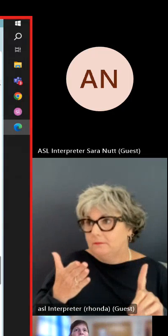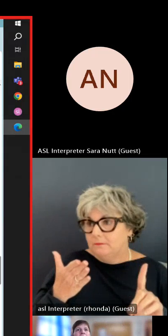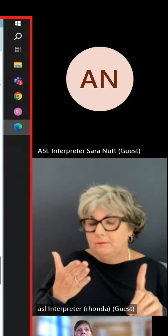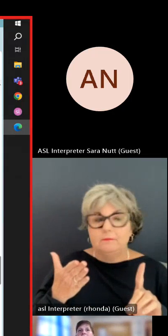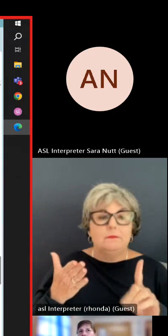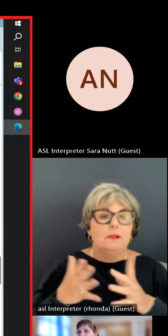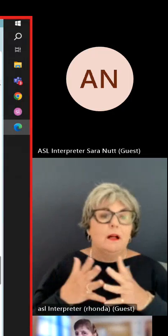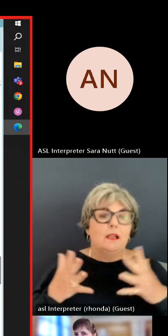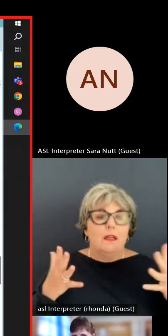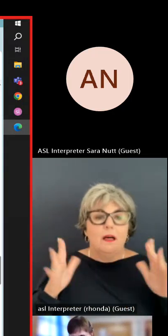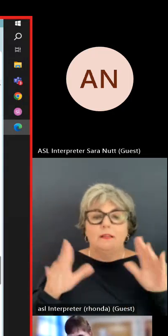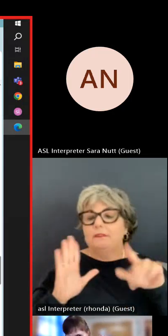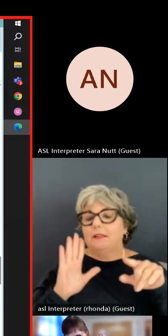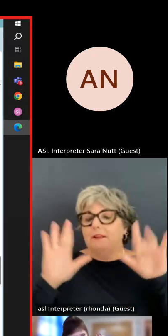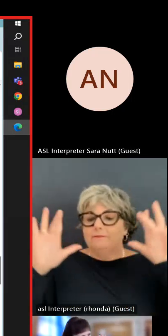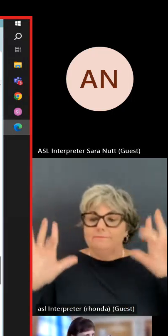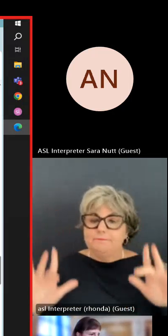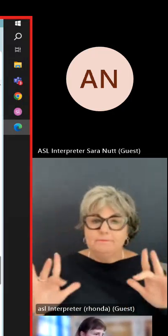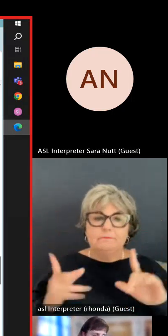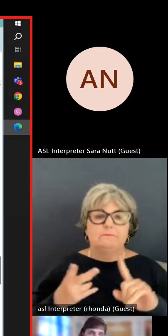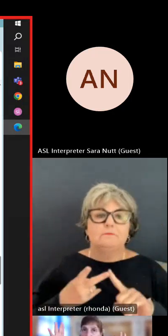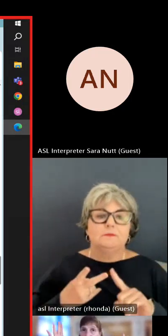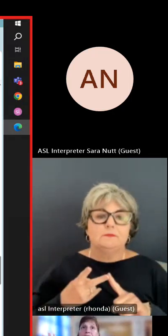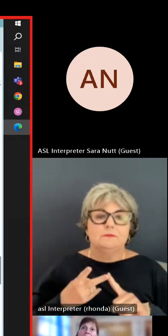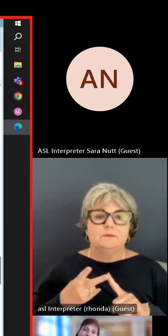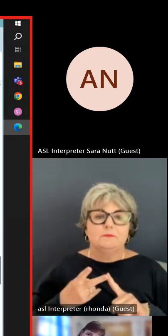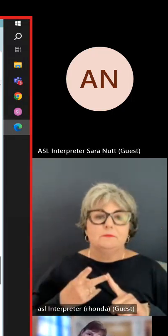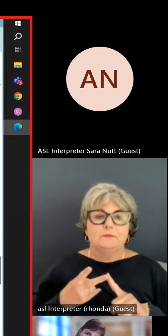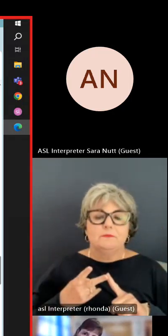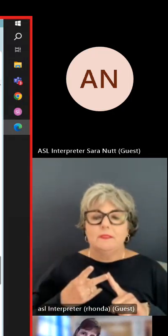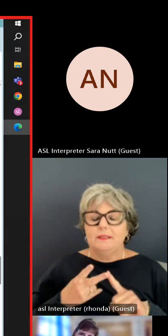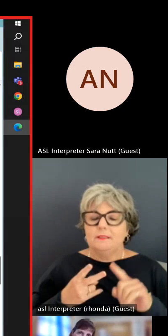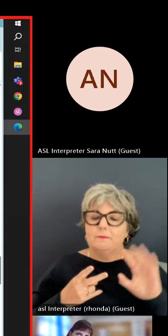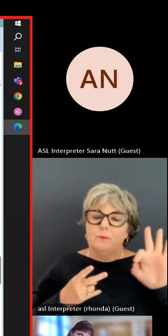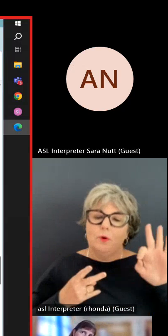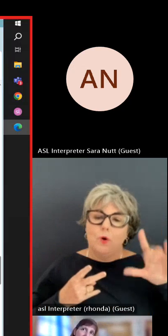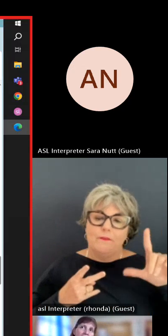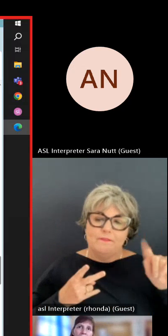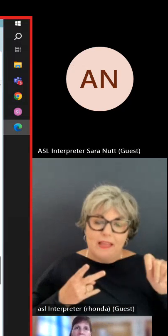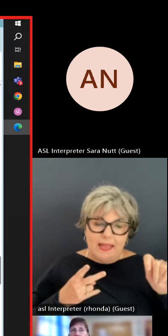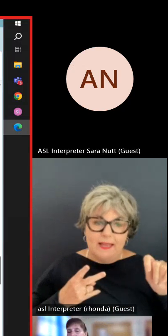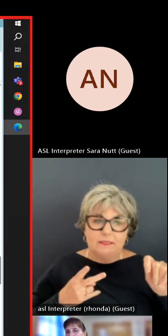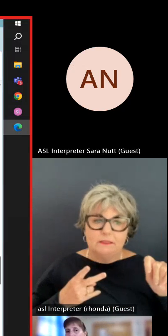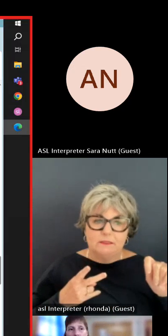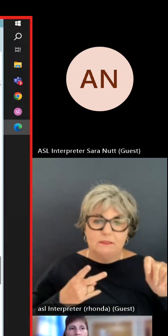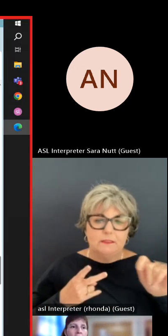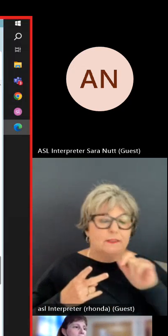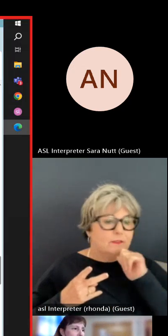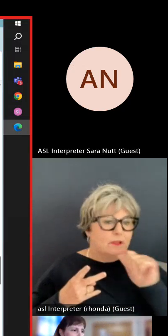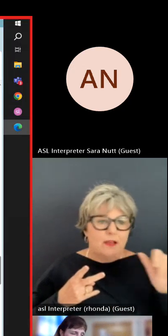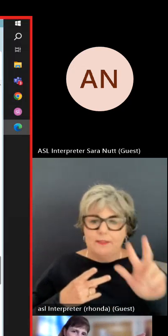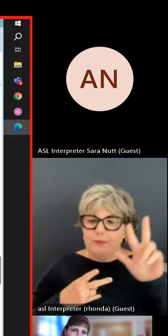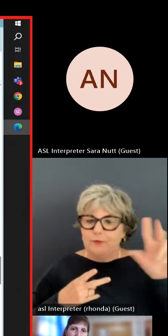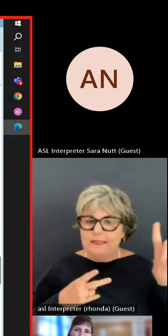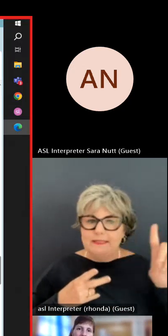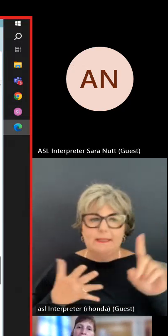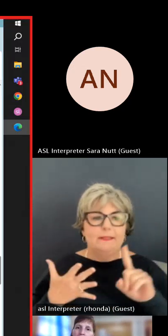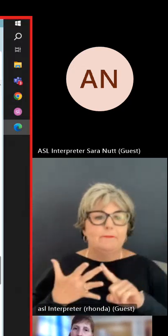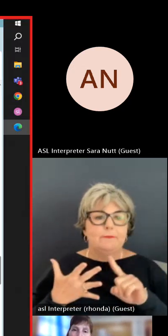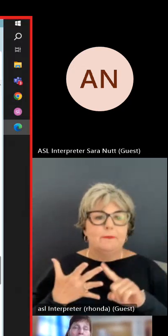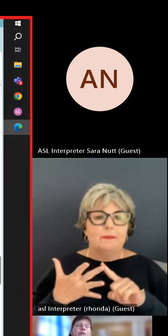has a lot of negative space. It's flat. Elements are usually not three-dimensional. You might see